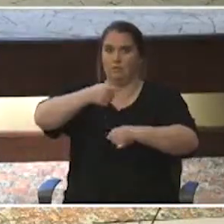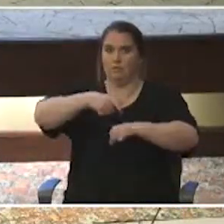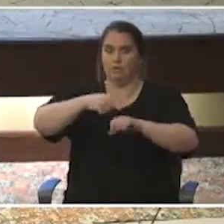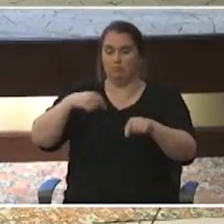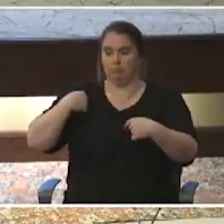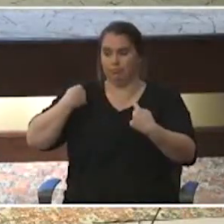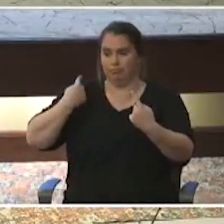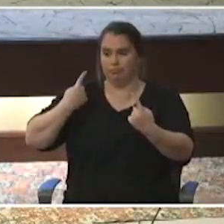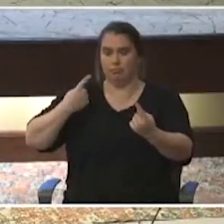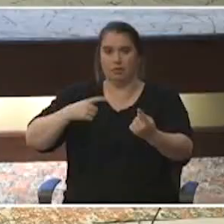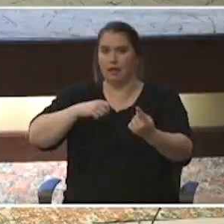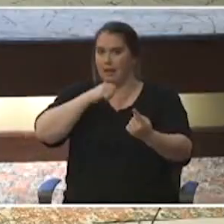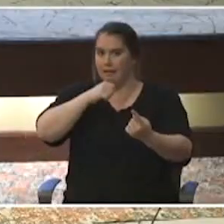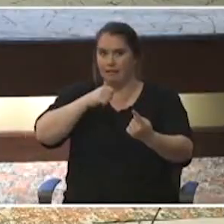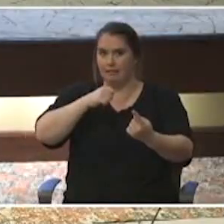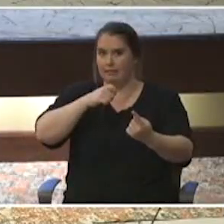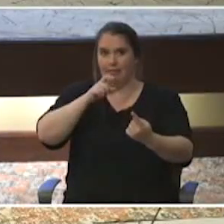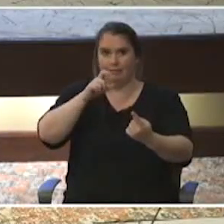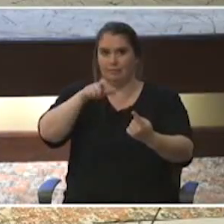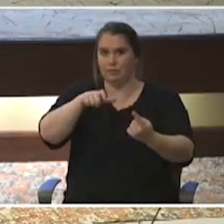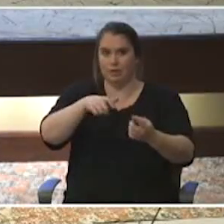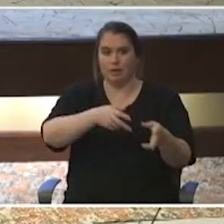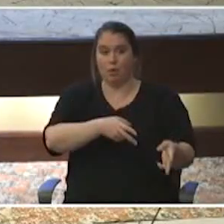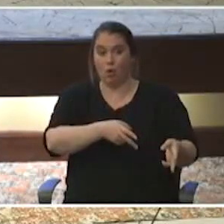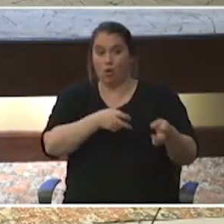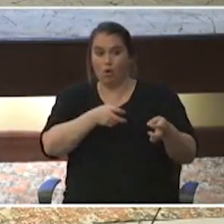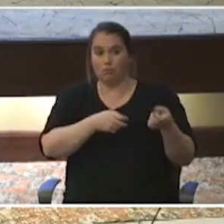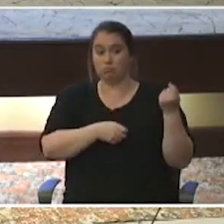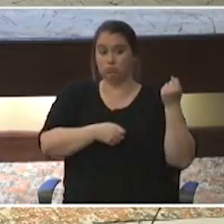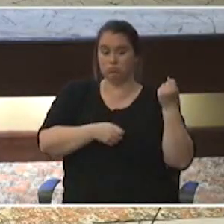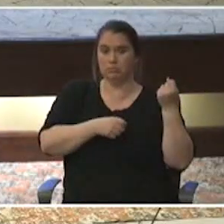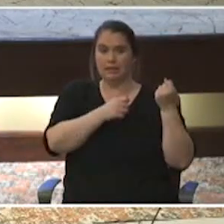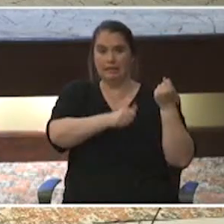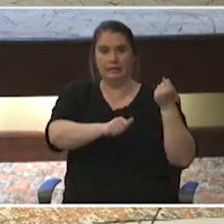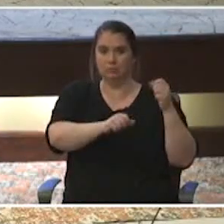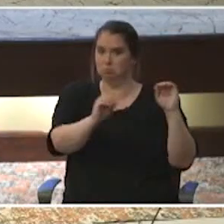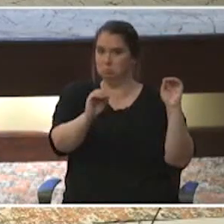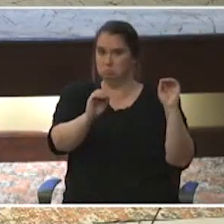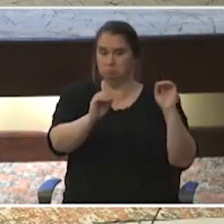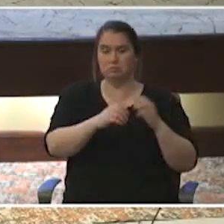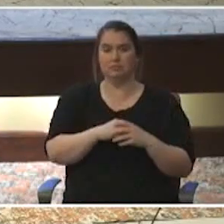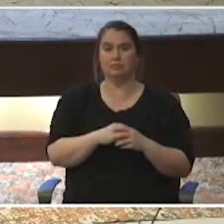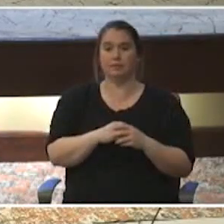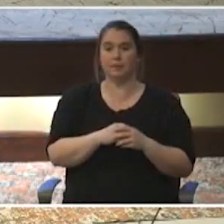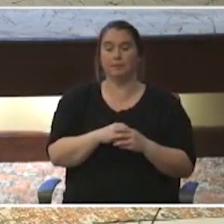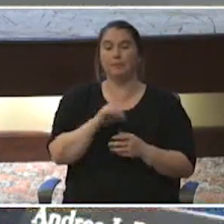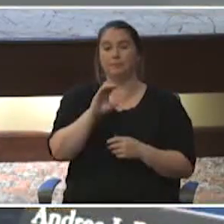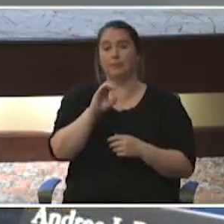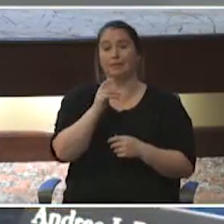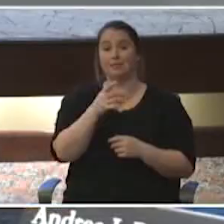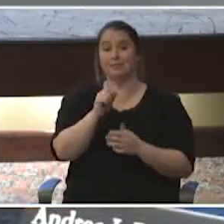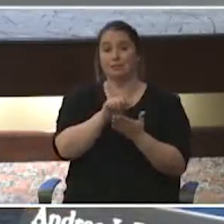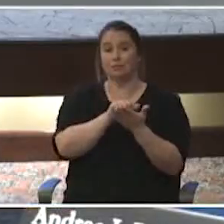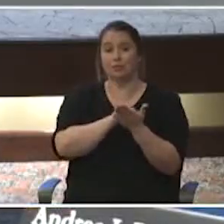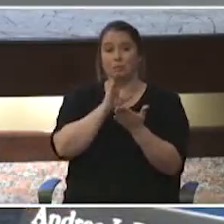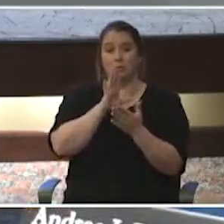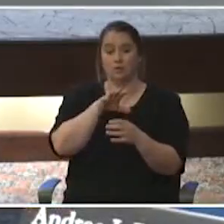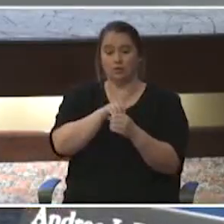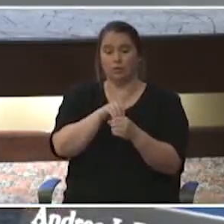an affidavit of substantial interest, so everybody gets to vote on everything tonight. So the consent agenda will include